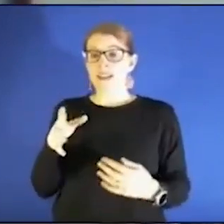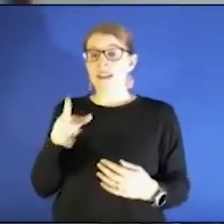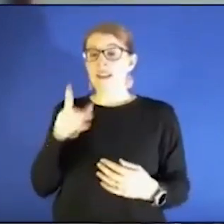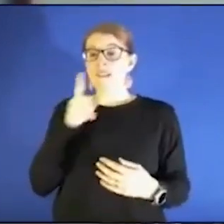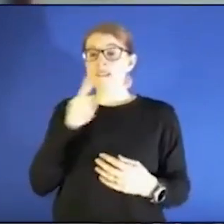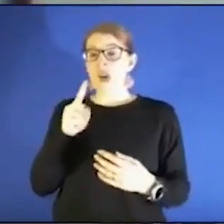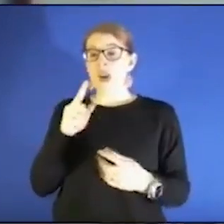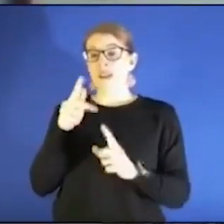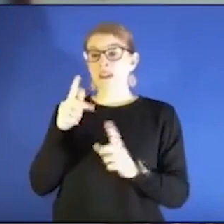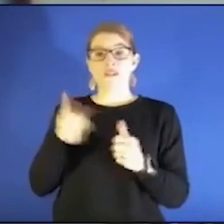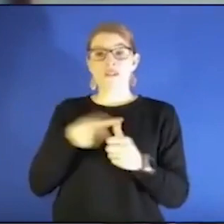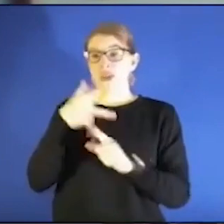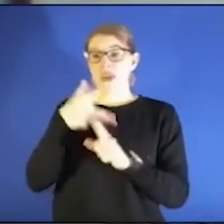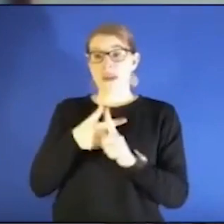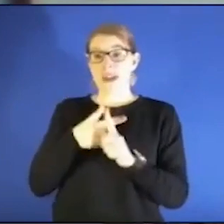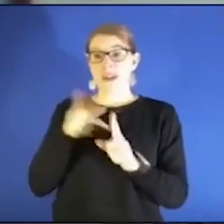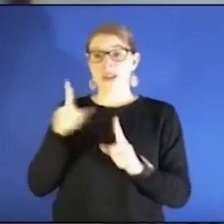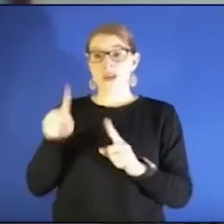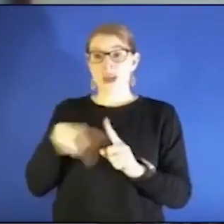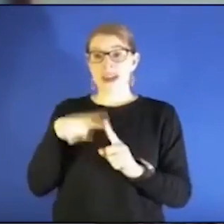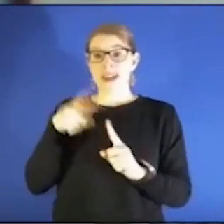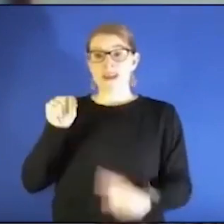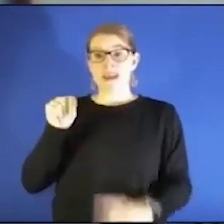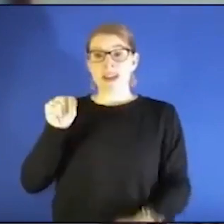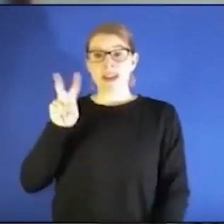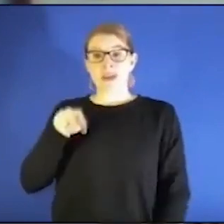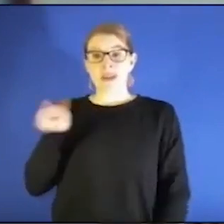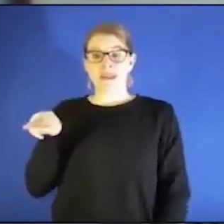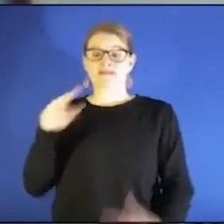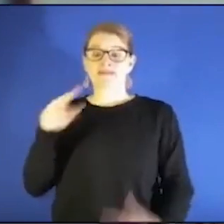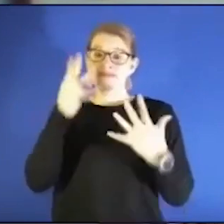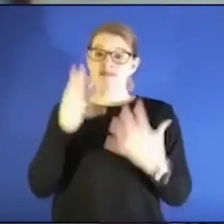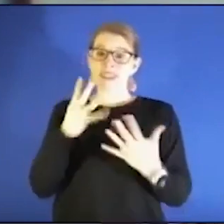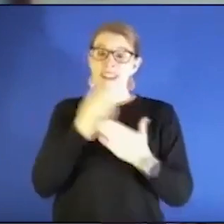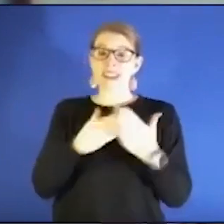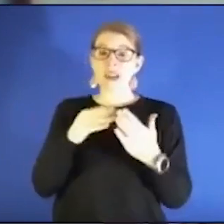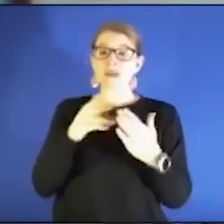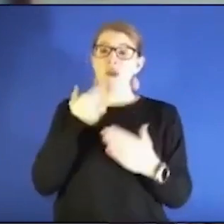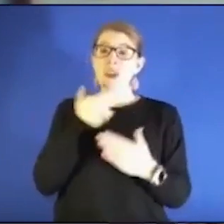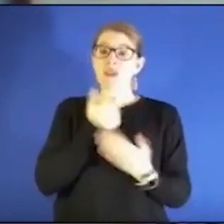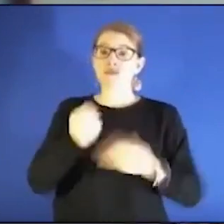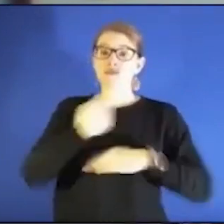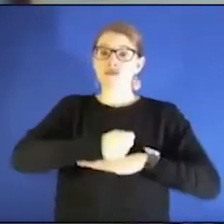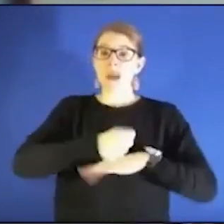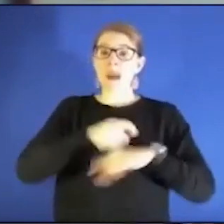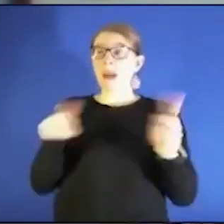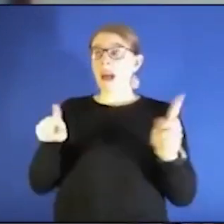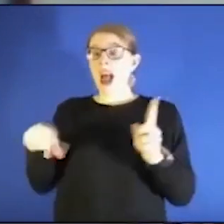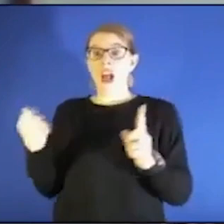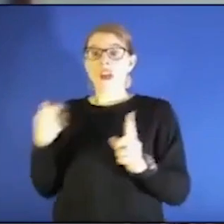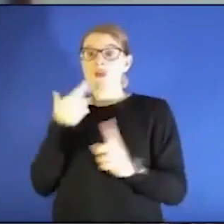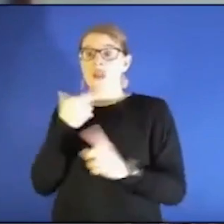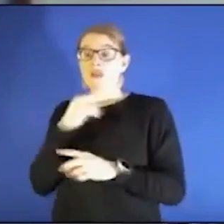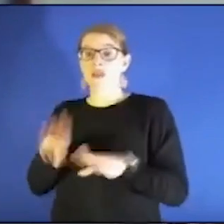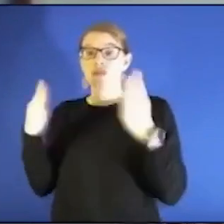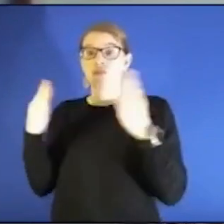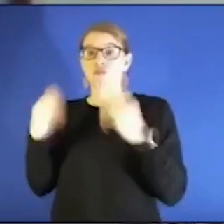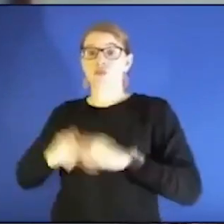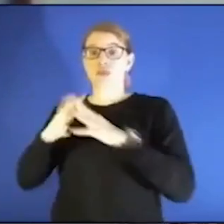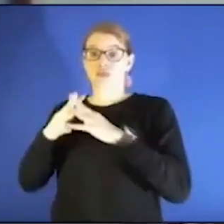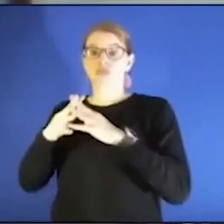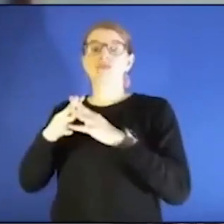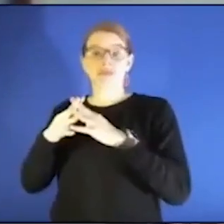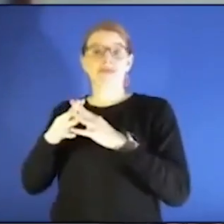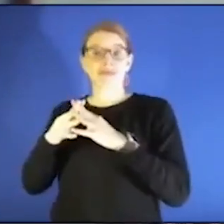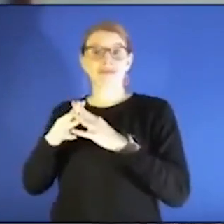Kansas City. So unfortunately, we lose restaurants, but there are always restaurateurs willing to get back up off the deck and